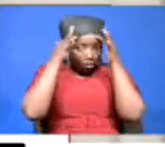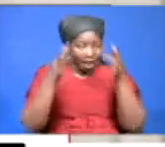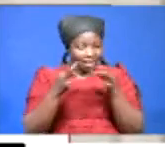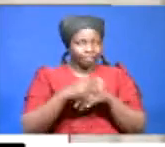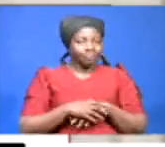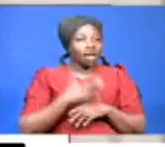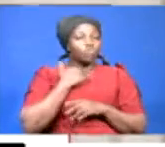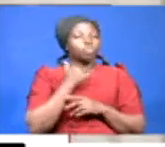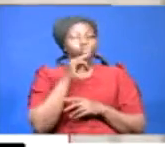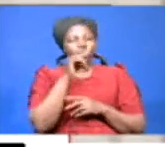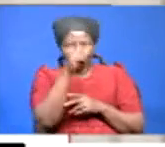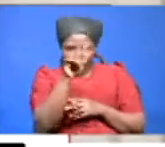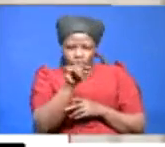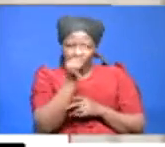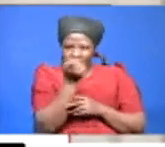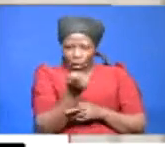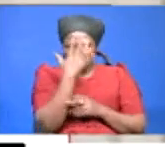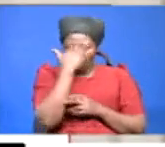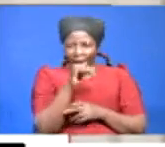sawa. This marriage